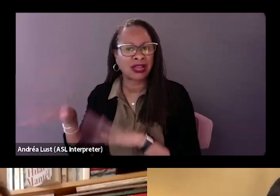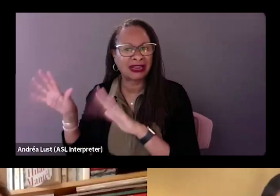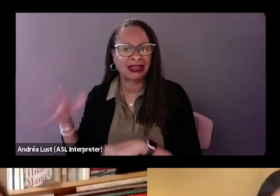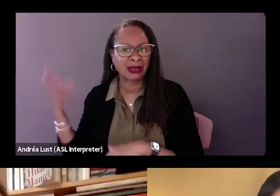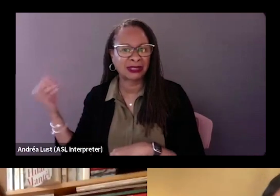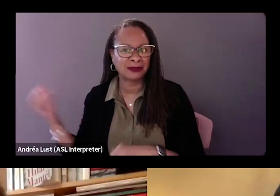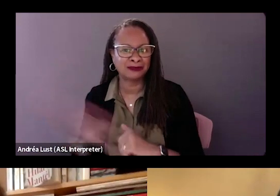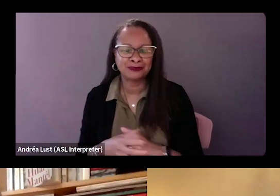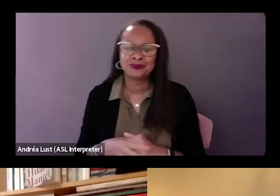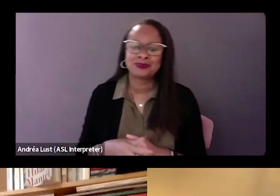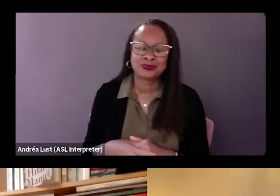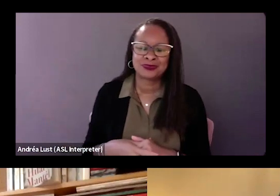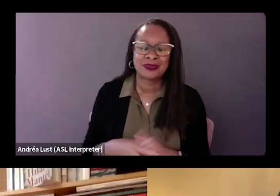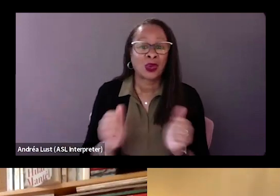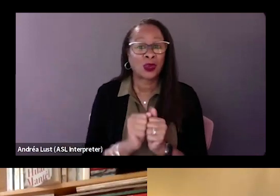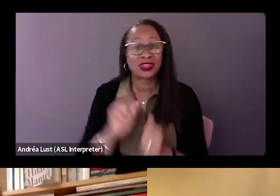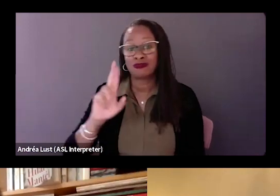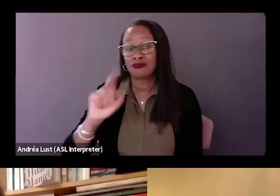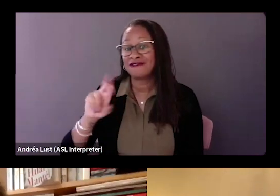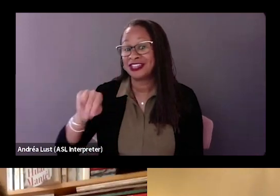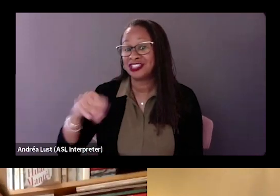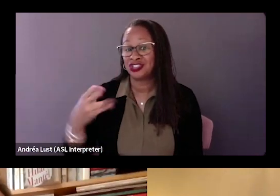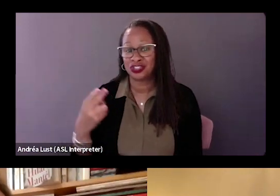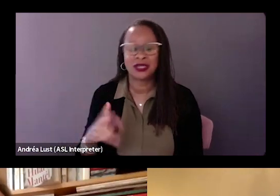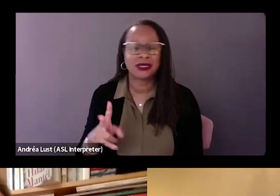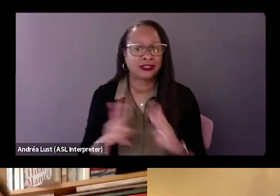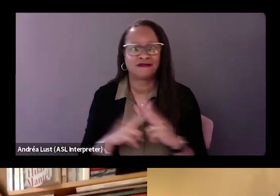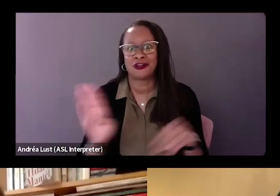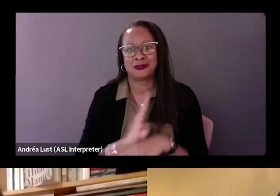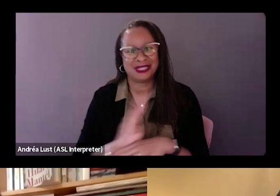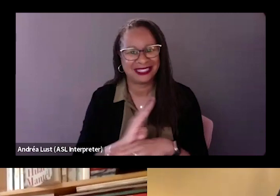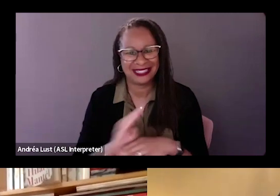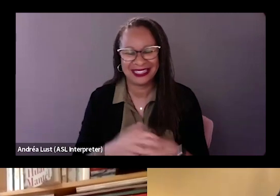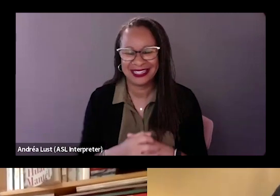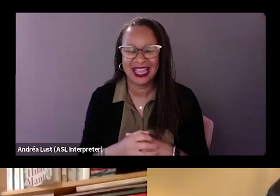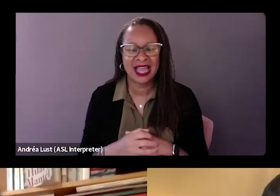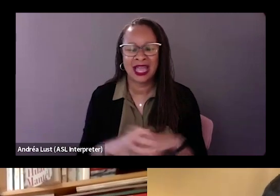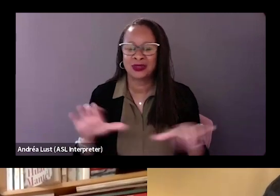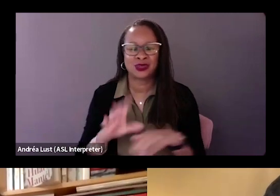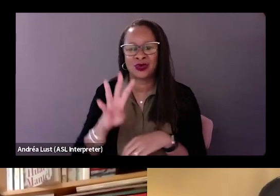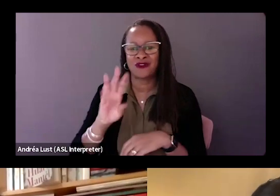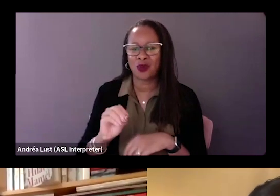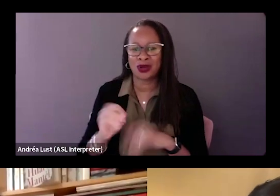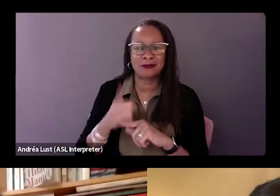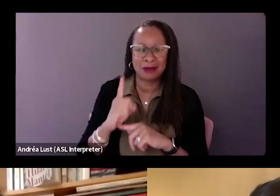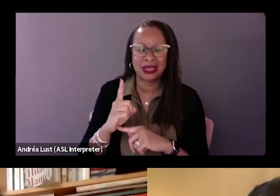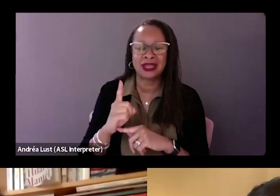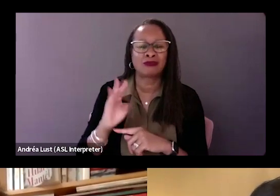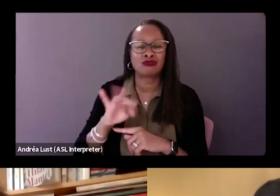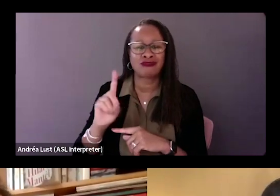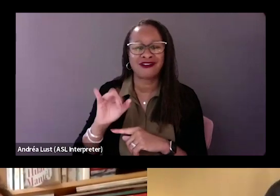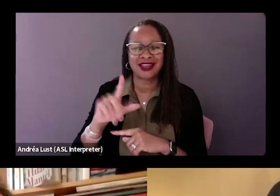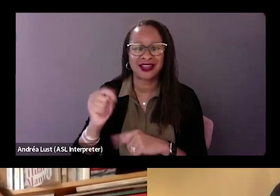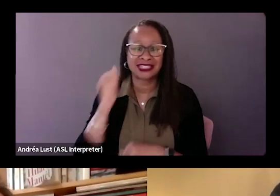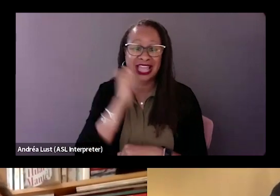yeah. With Ravish was too busy. Like Ravish is doing a 40-minute broadcast every day. So he would